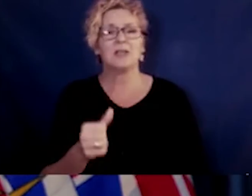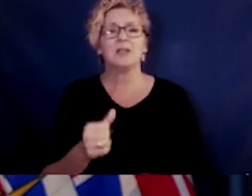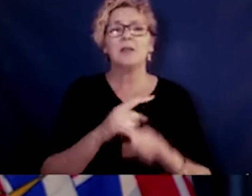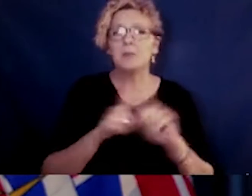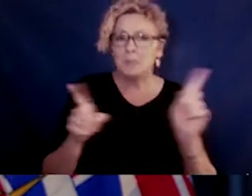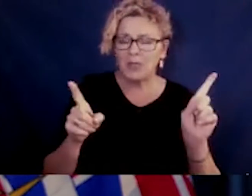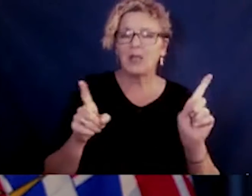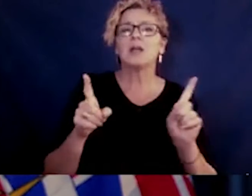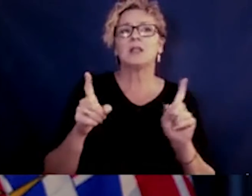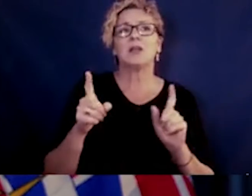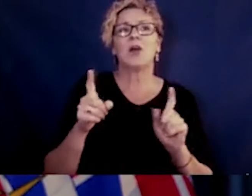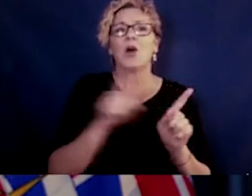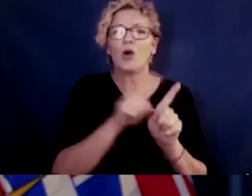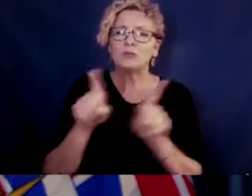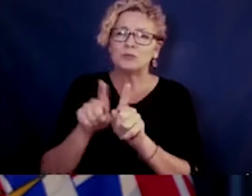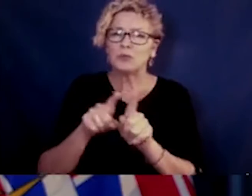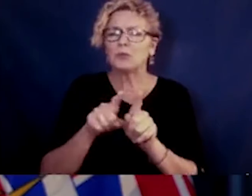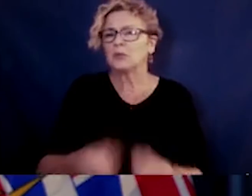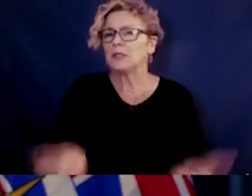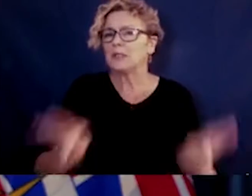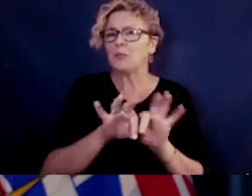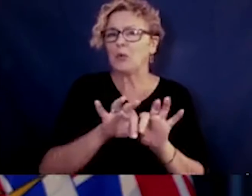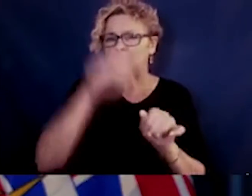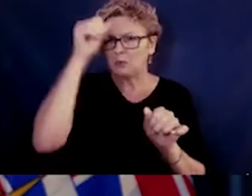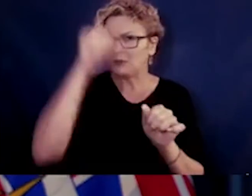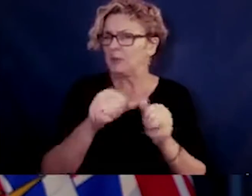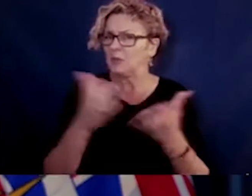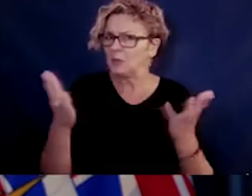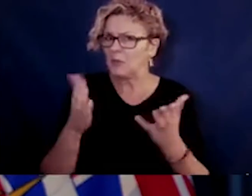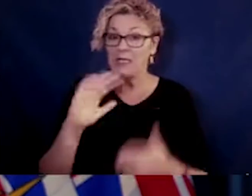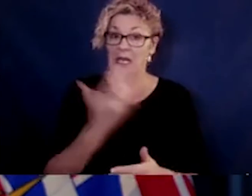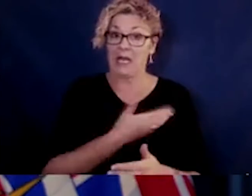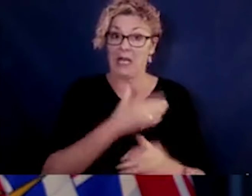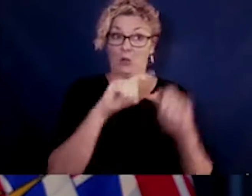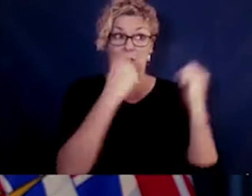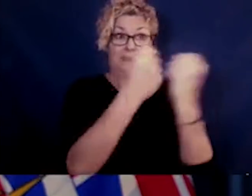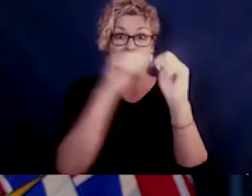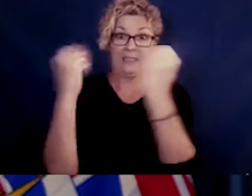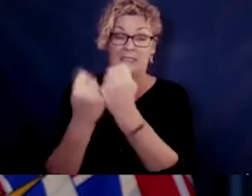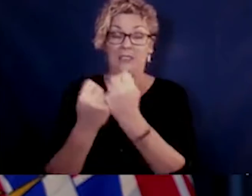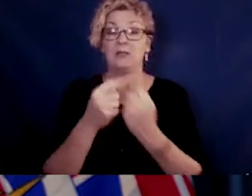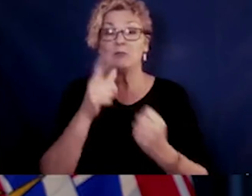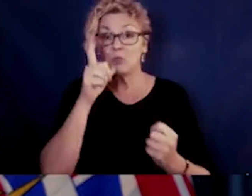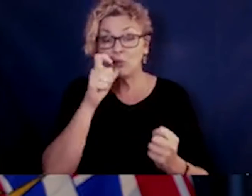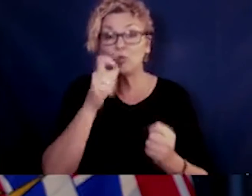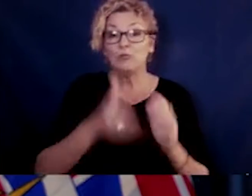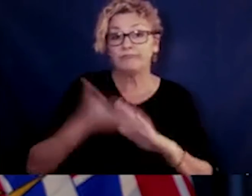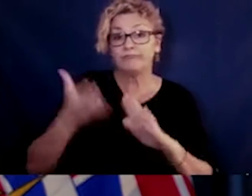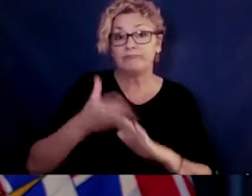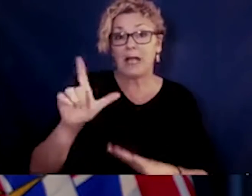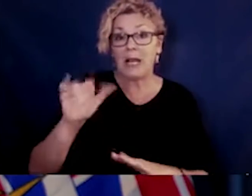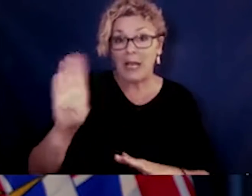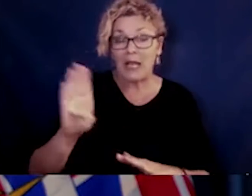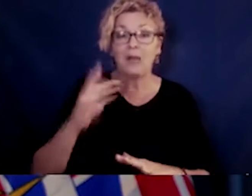were primarily in the Fraser Health Region, and we see that in the numbers that have been, that we see are positive in the Fraser Health Region